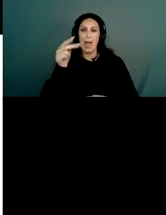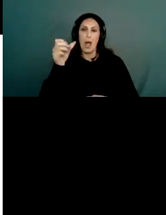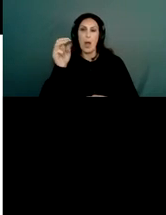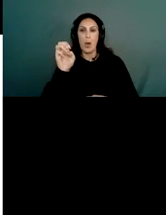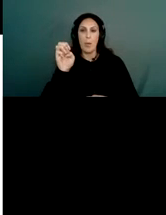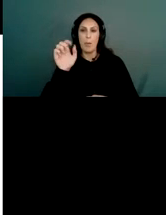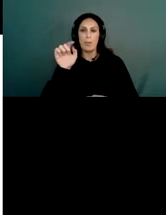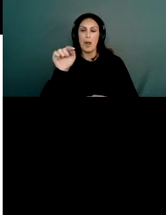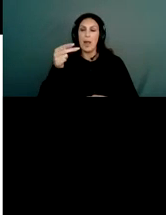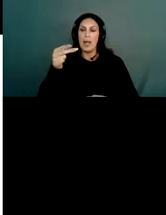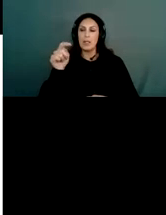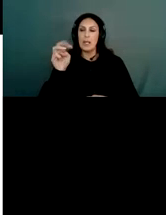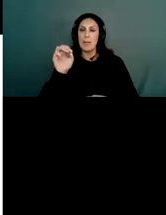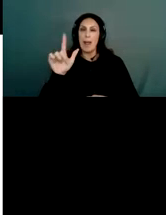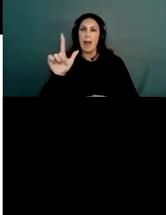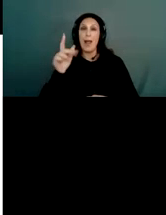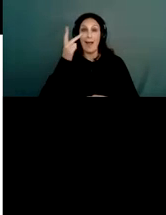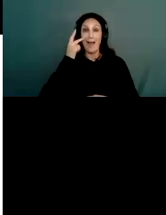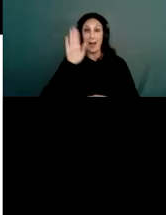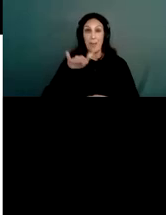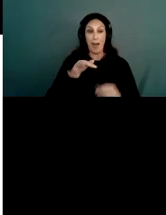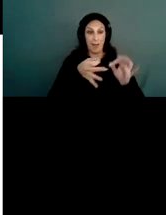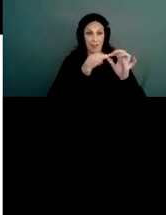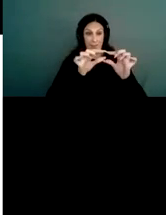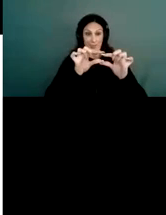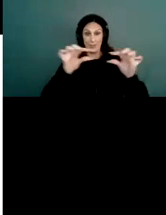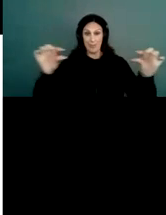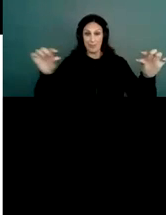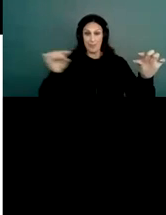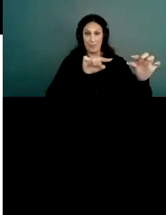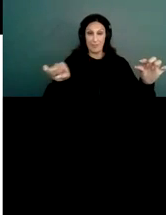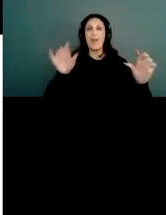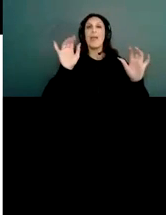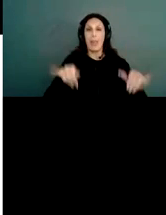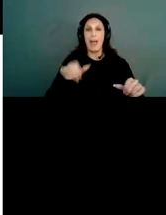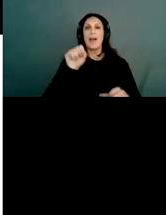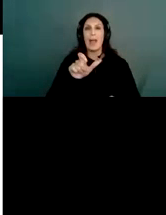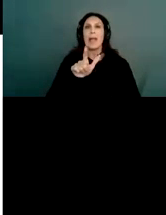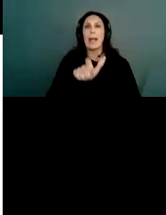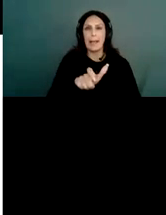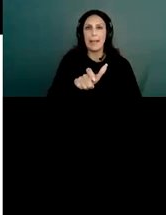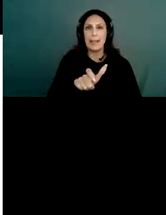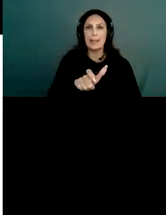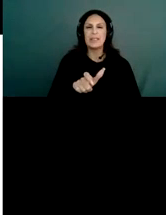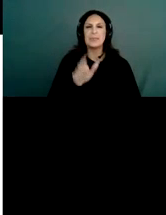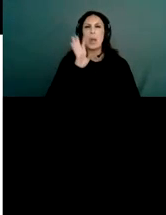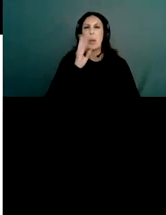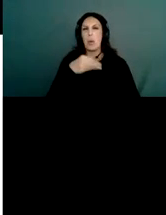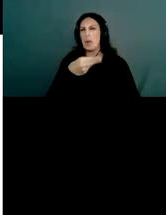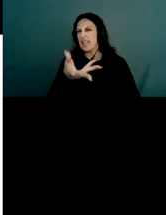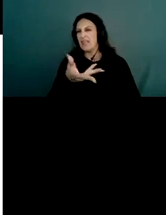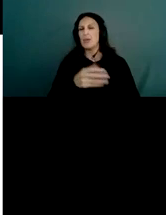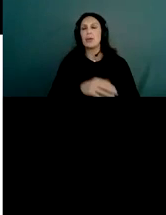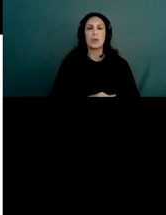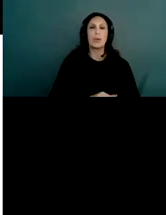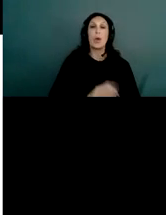lexia-at-home.html. And the address is noted here on the screen. Thank you, Janet. And I believe we are going to be able to drop that in the chat